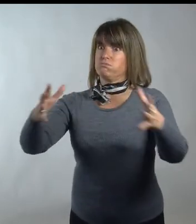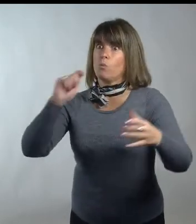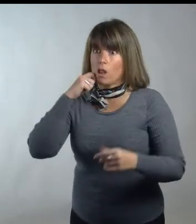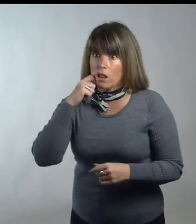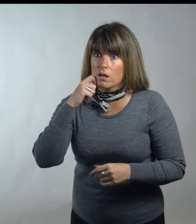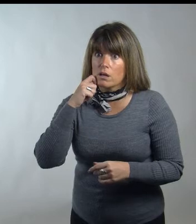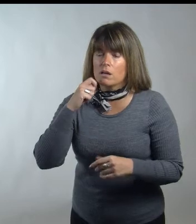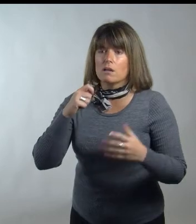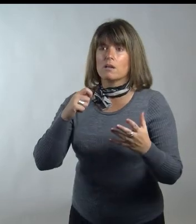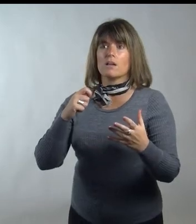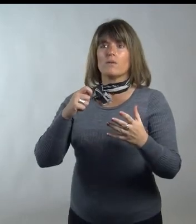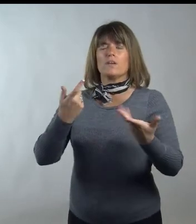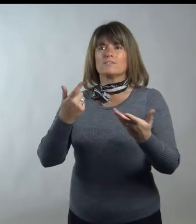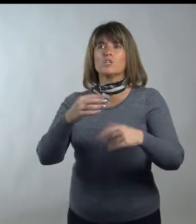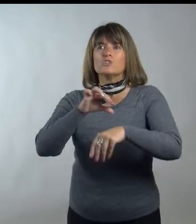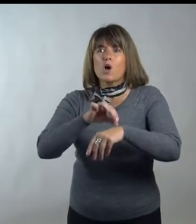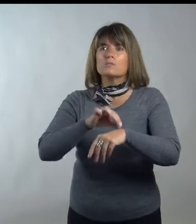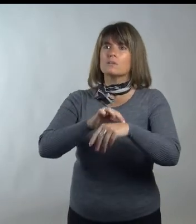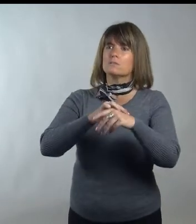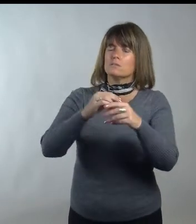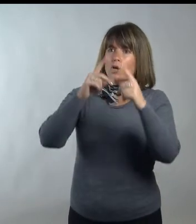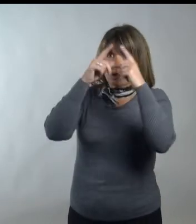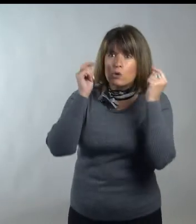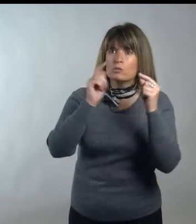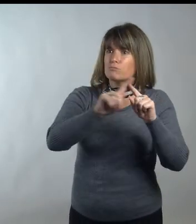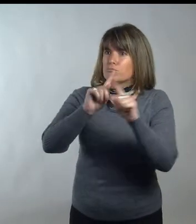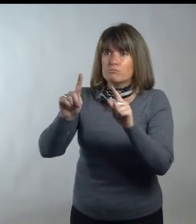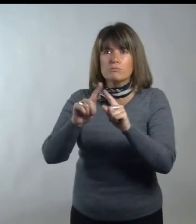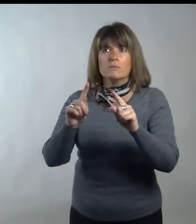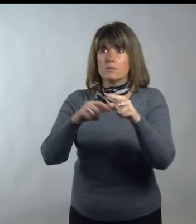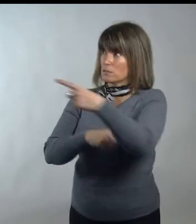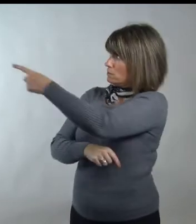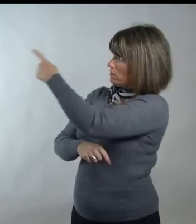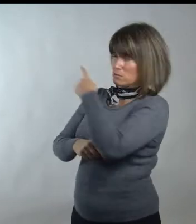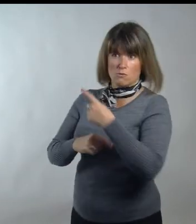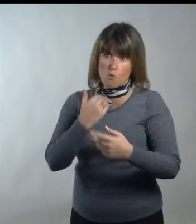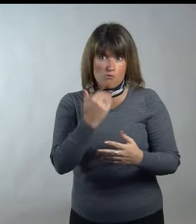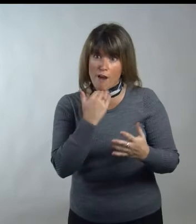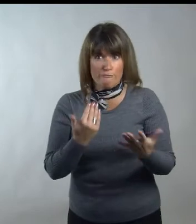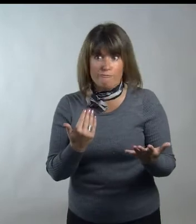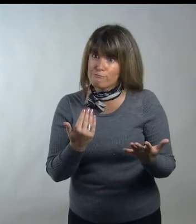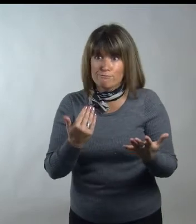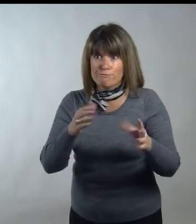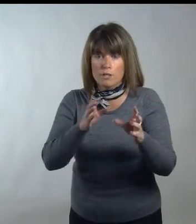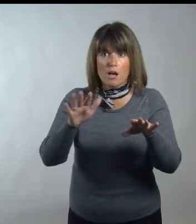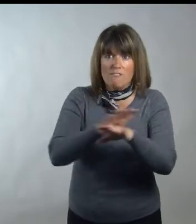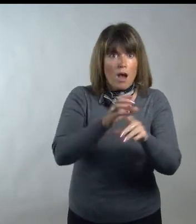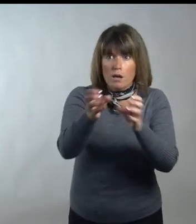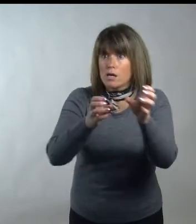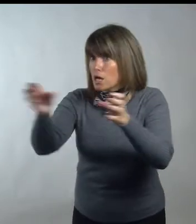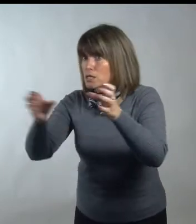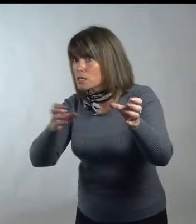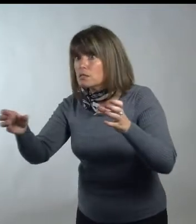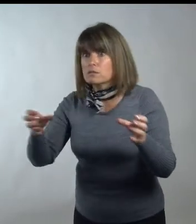looming. There's a severe shortage of some doctors and specialists, which is putting a strain on some of our services. We think